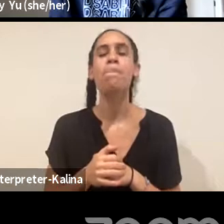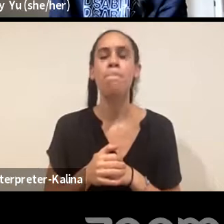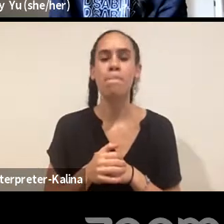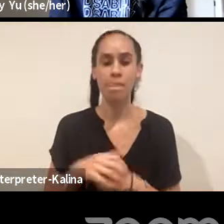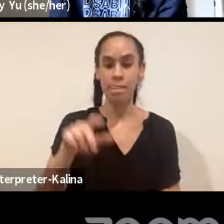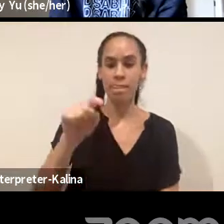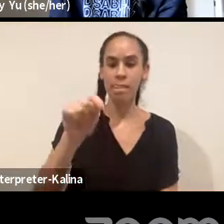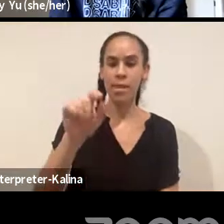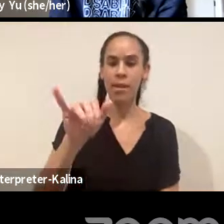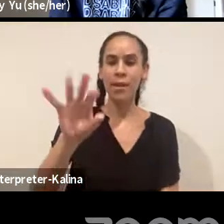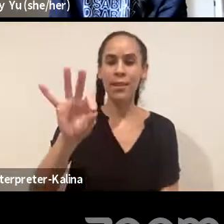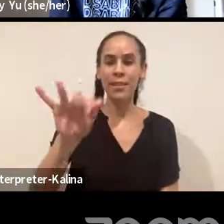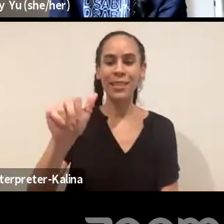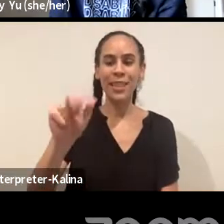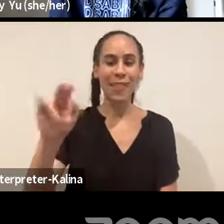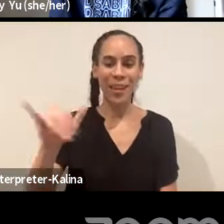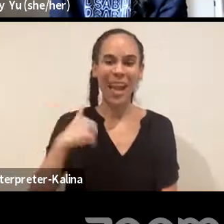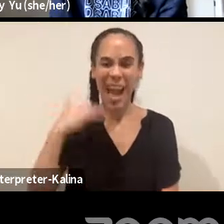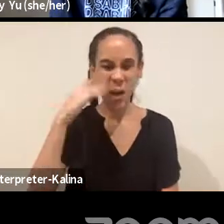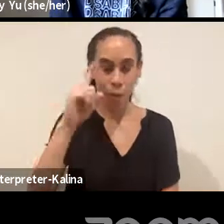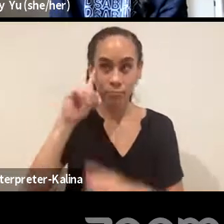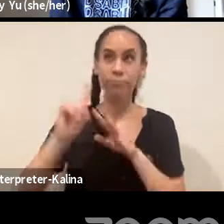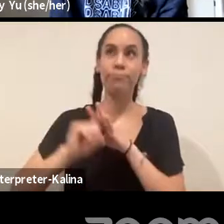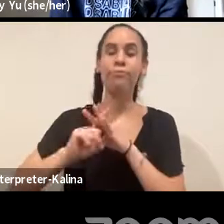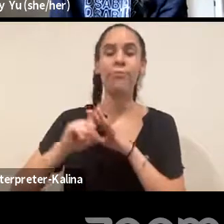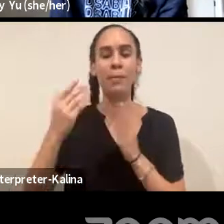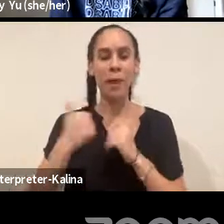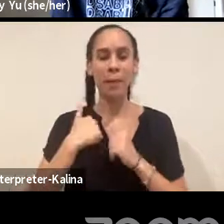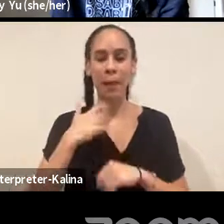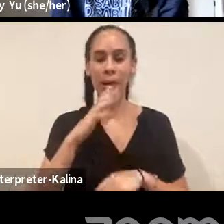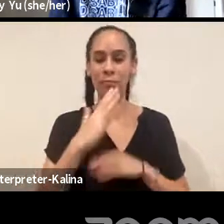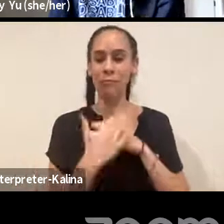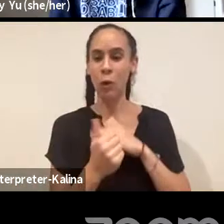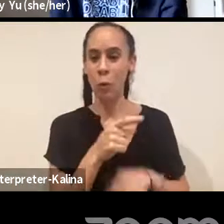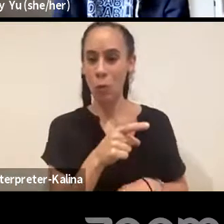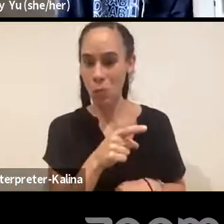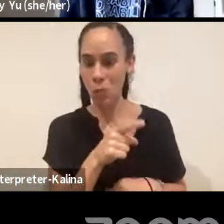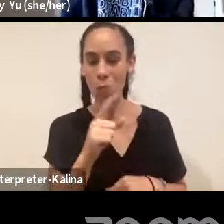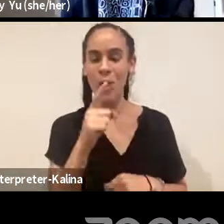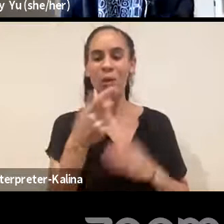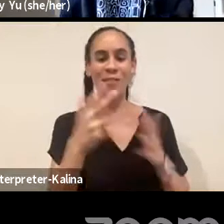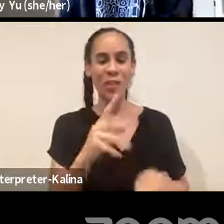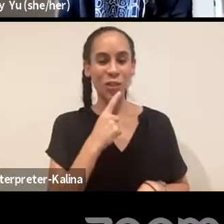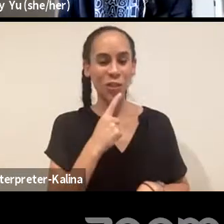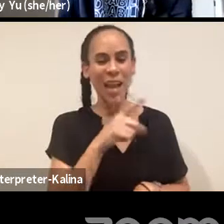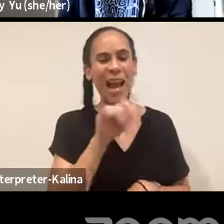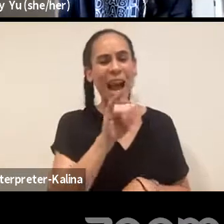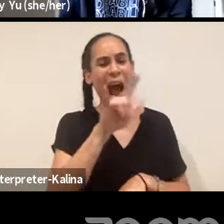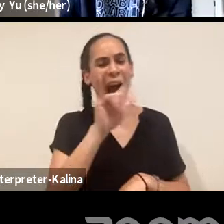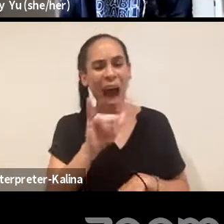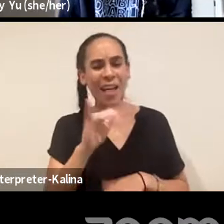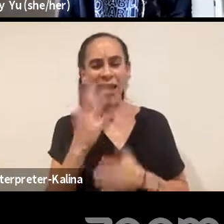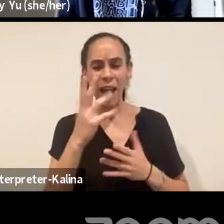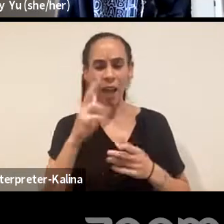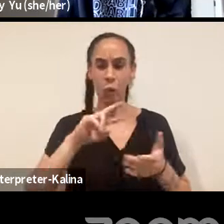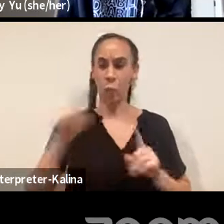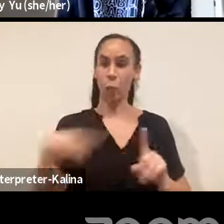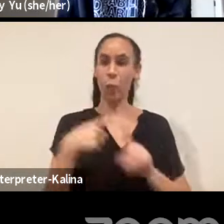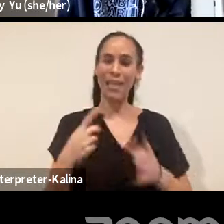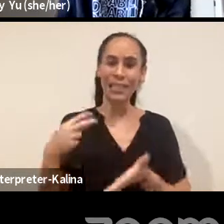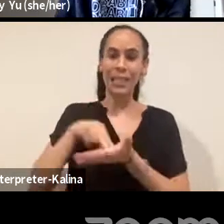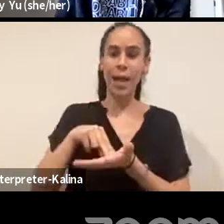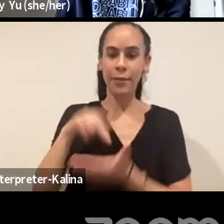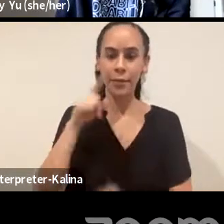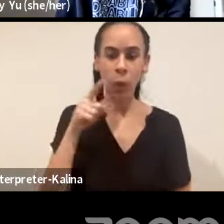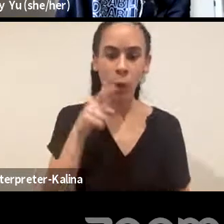Tiffany, I know you already have one in your head, so I might count on you for this next one because you already said, when has an ally really stepped up for you? Give us